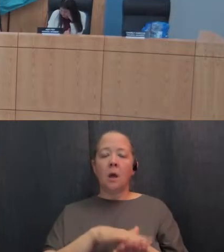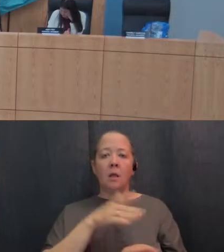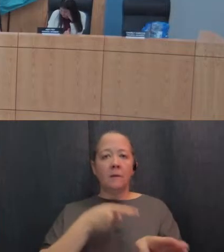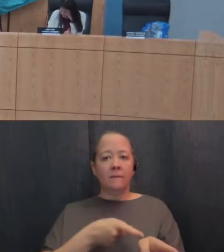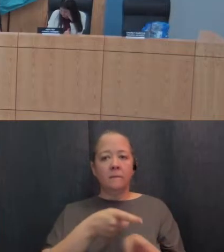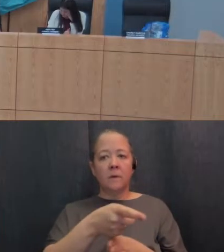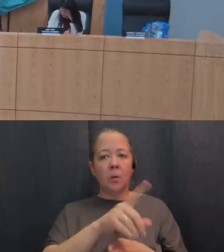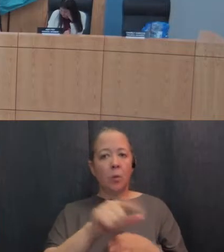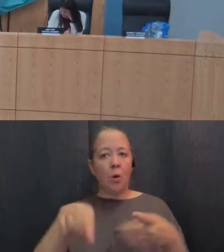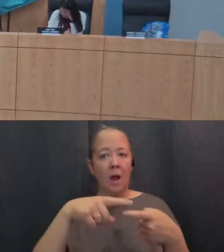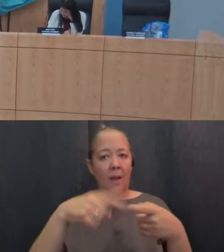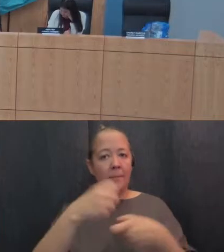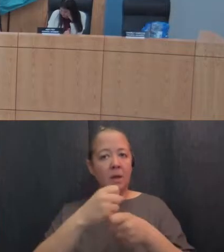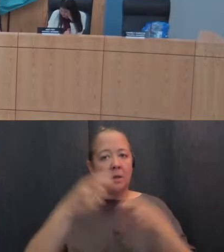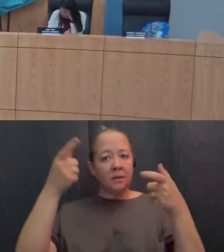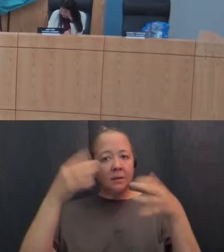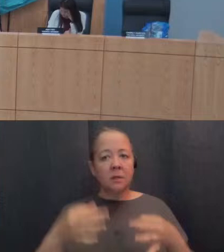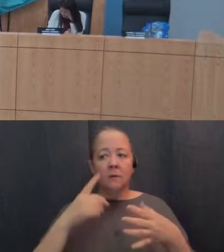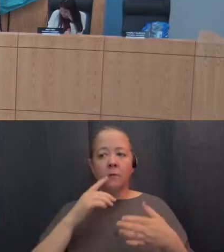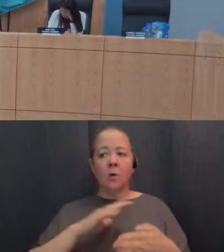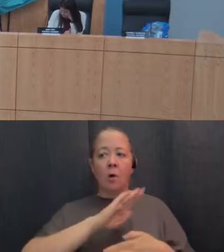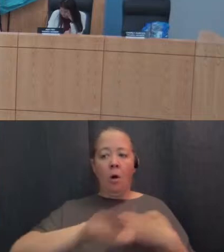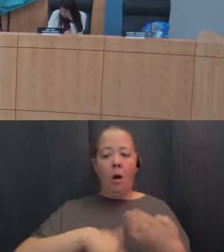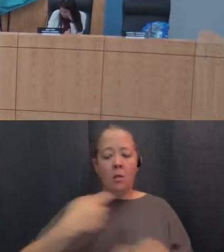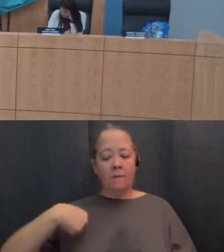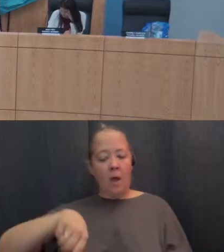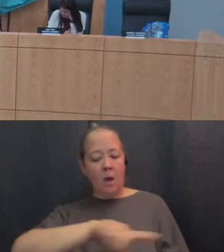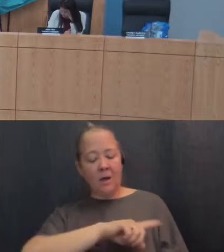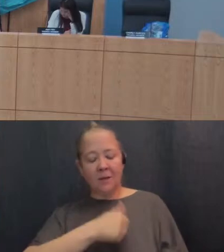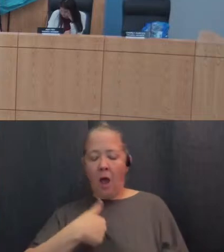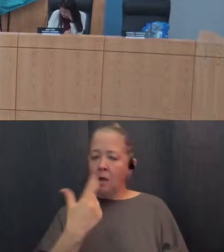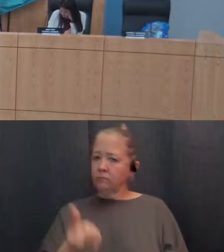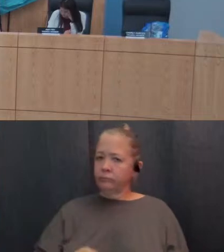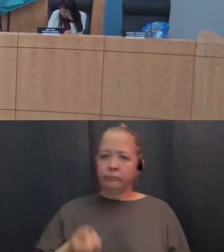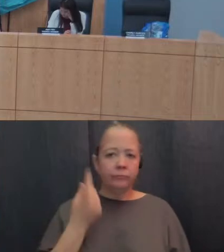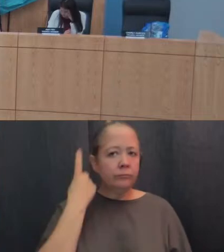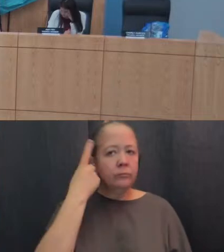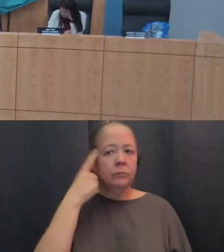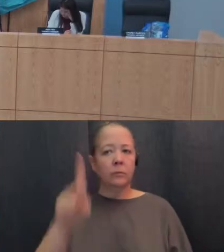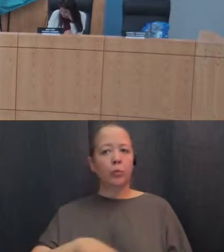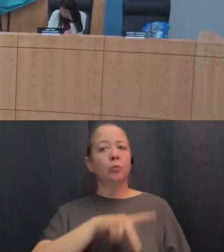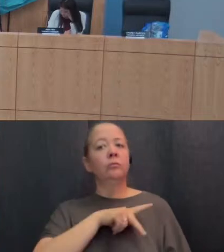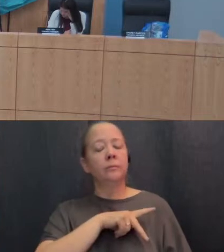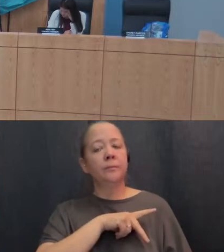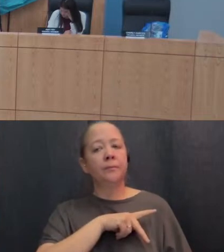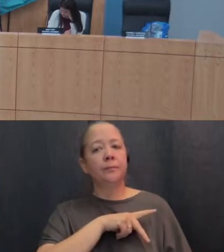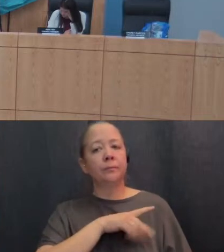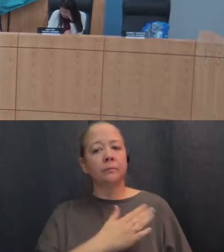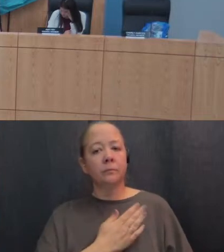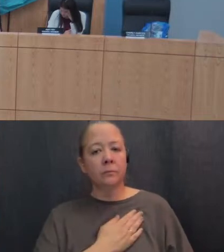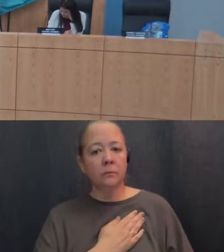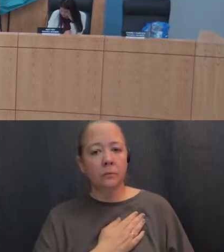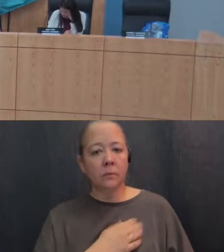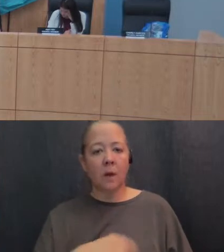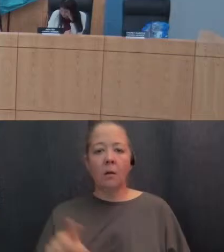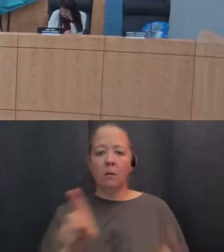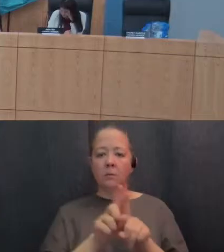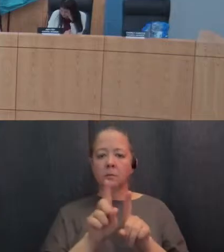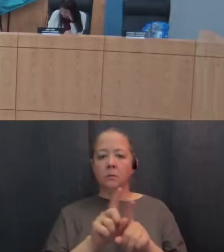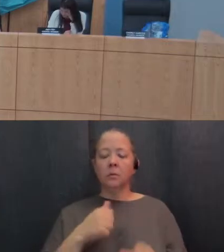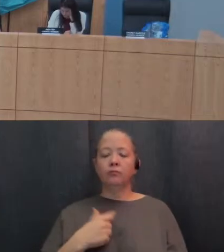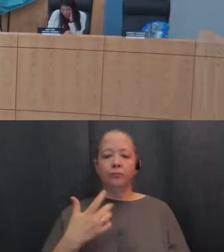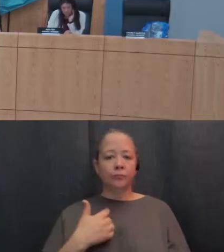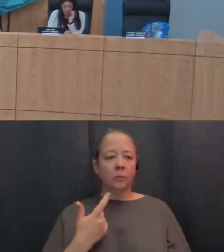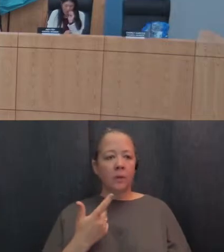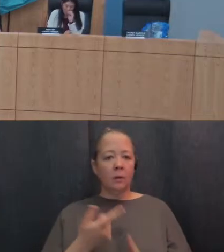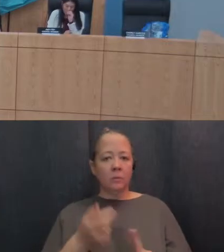for all of us as neighbors, I understand it personally. I also stand from a place of I've